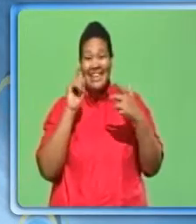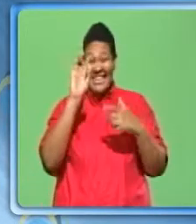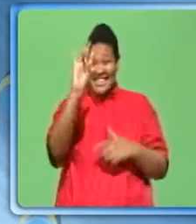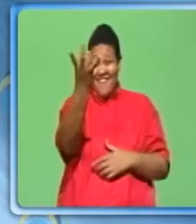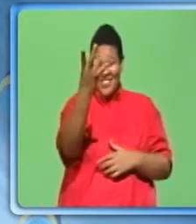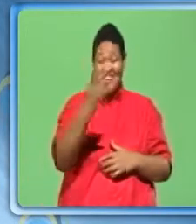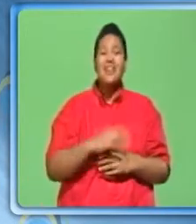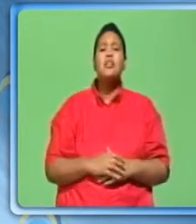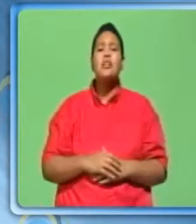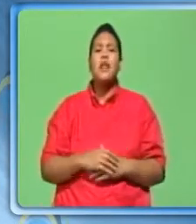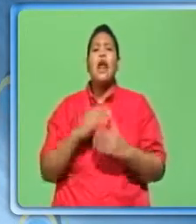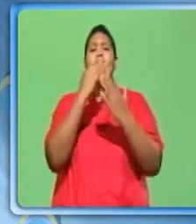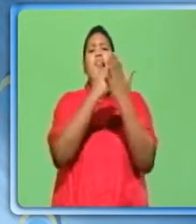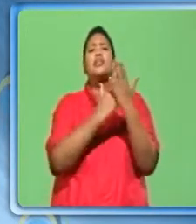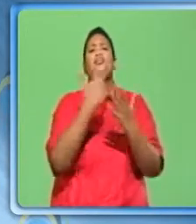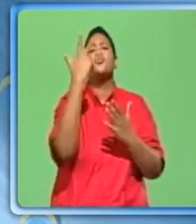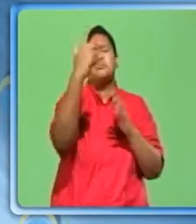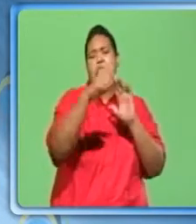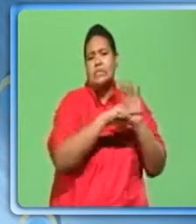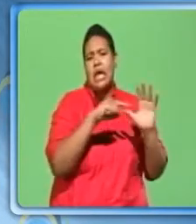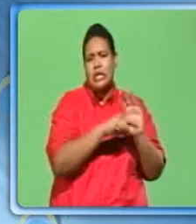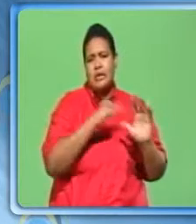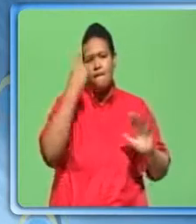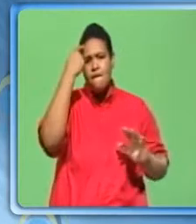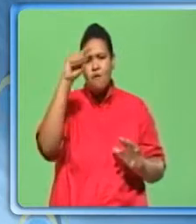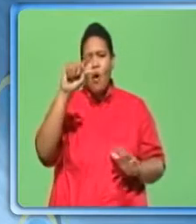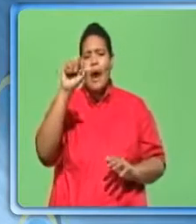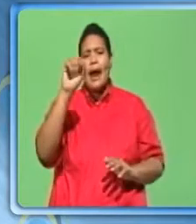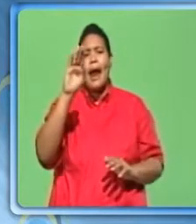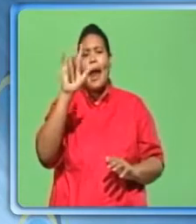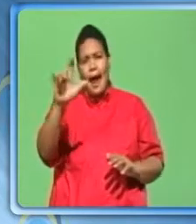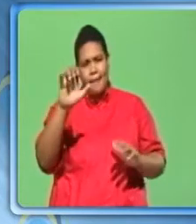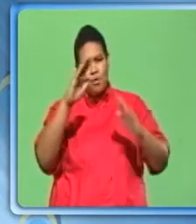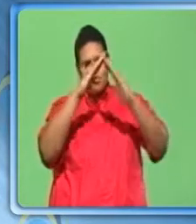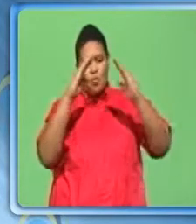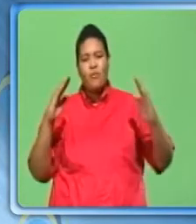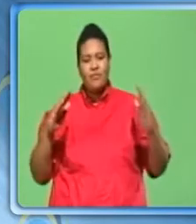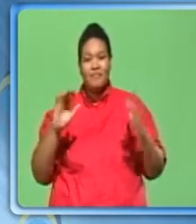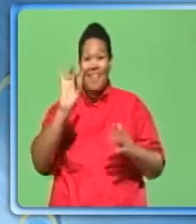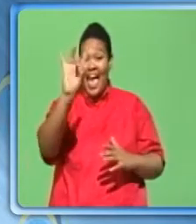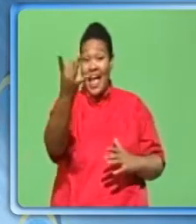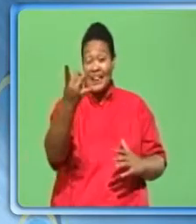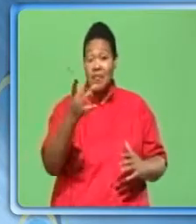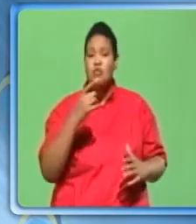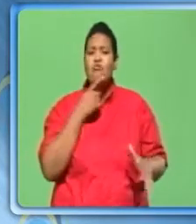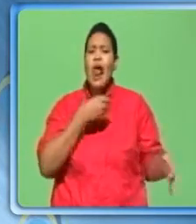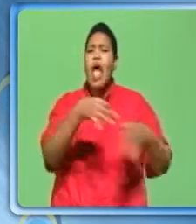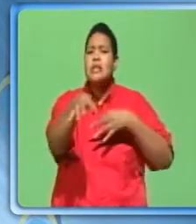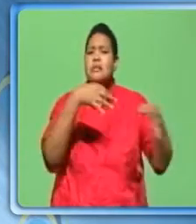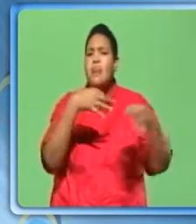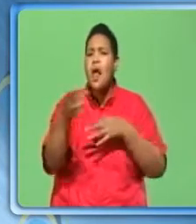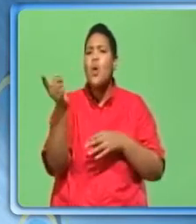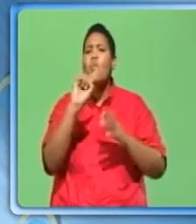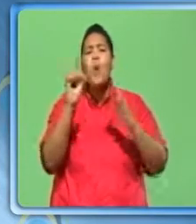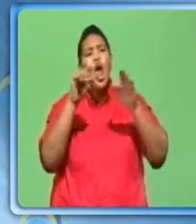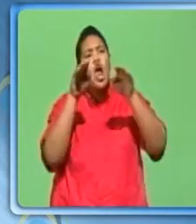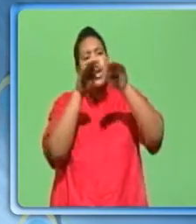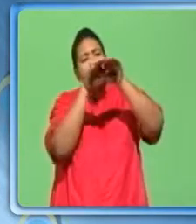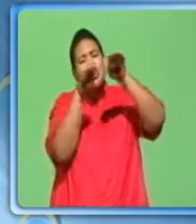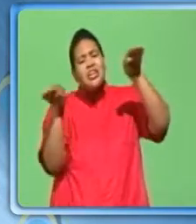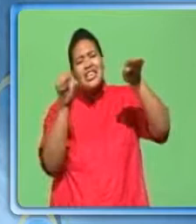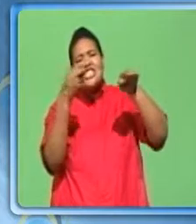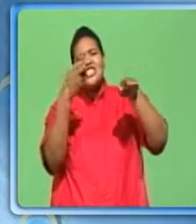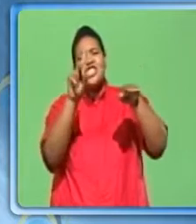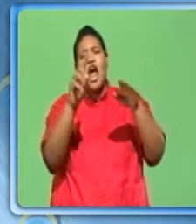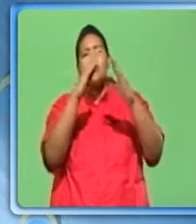7. List 3 disadvantages of gable roofs. 8. Explain where shed roofs are